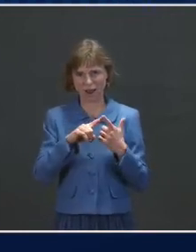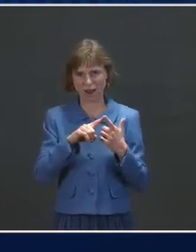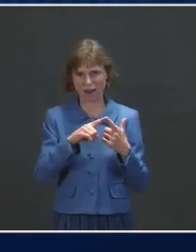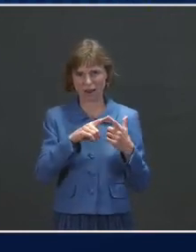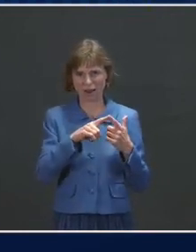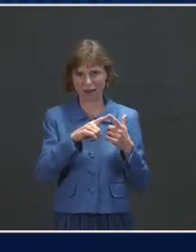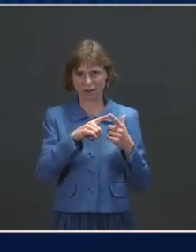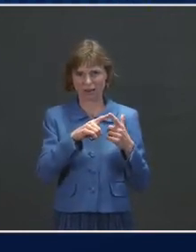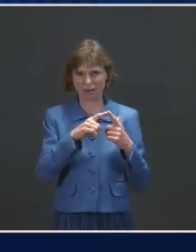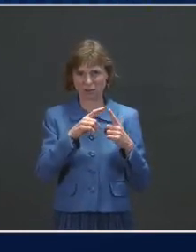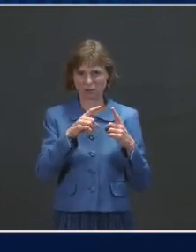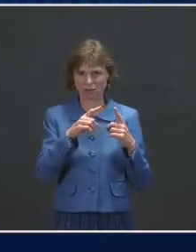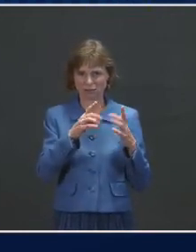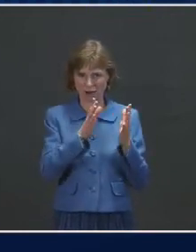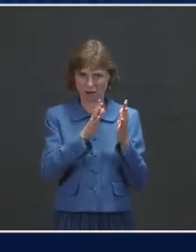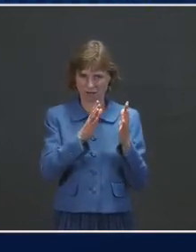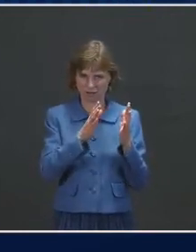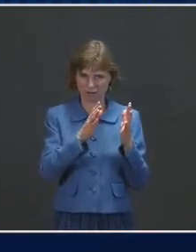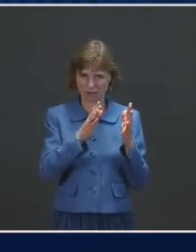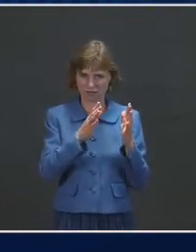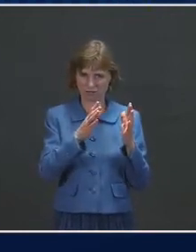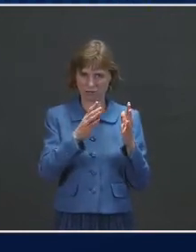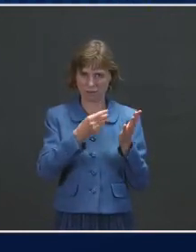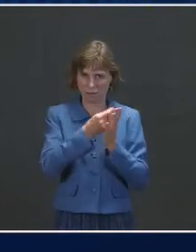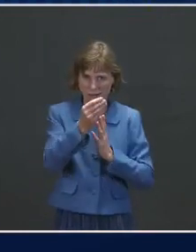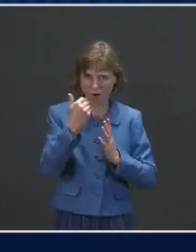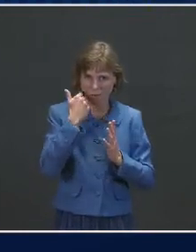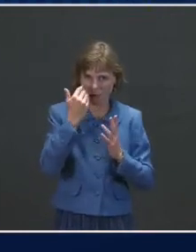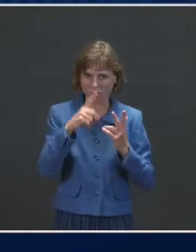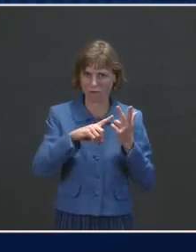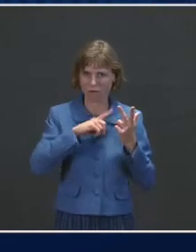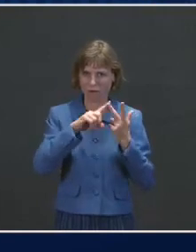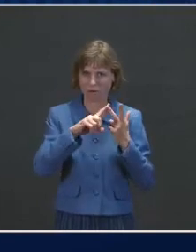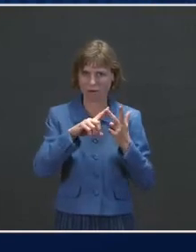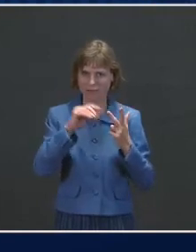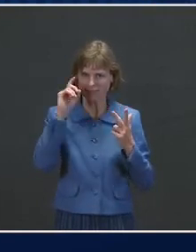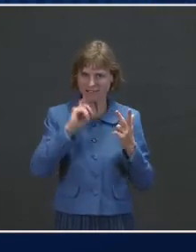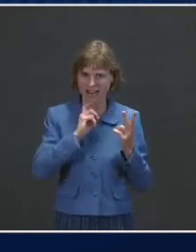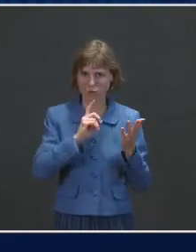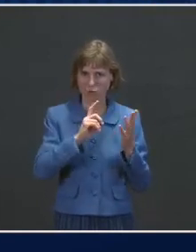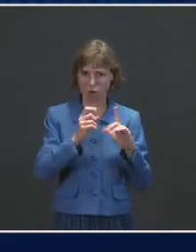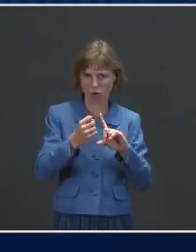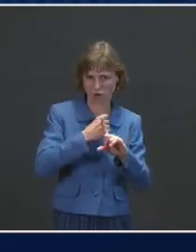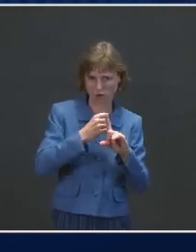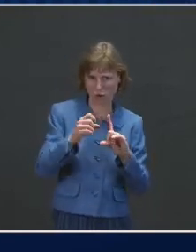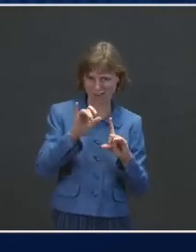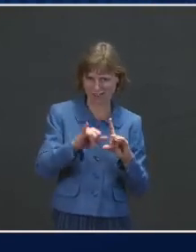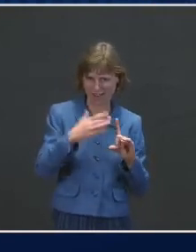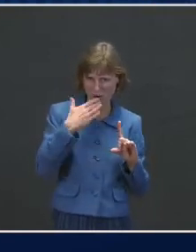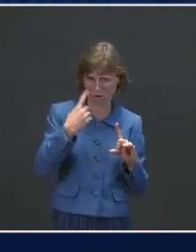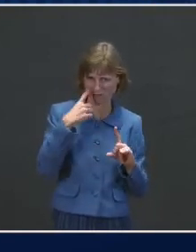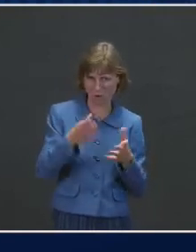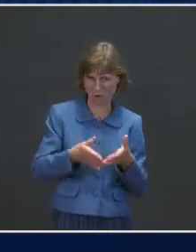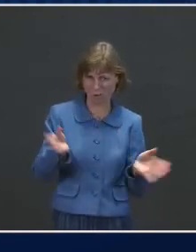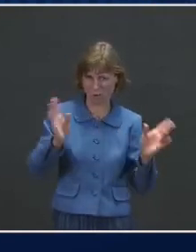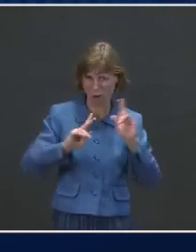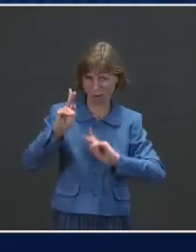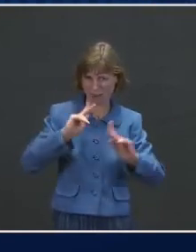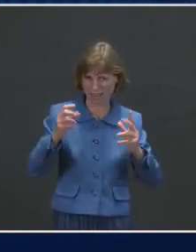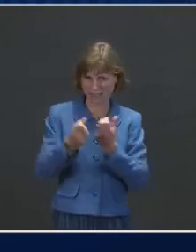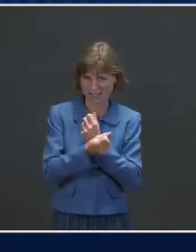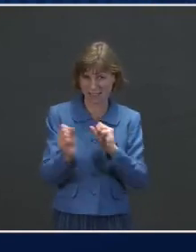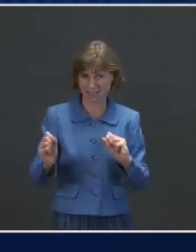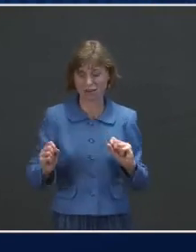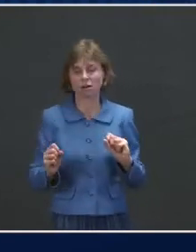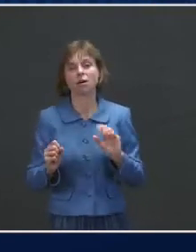I'm curious how that is in the interest of public safety. Well, first, it's guidelines that would be put